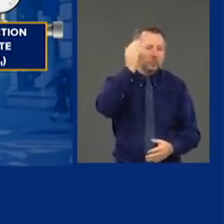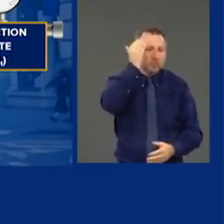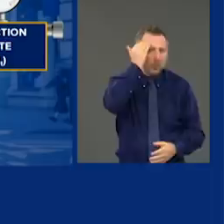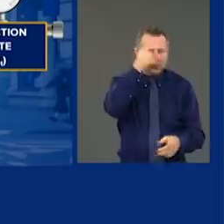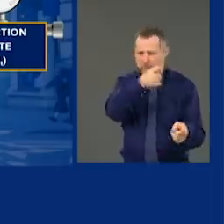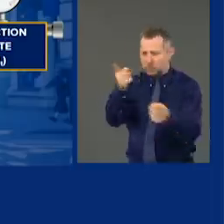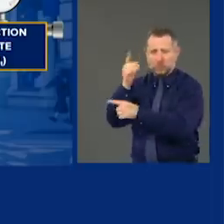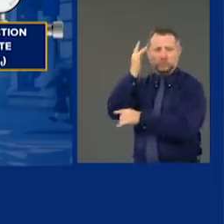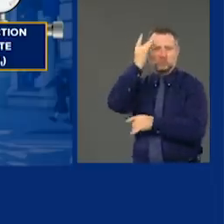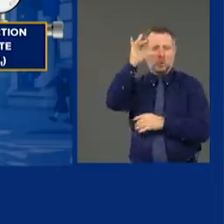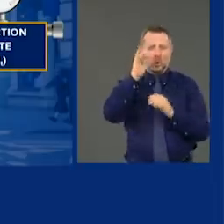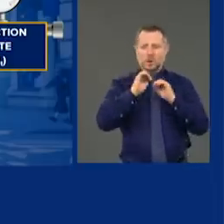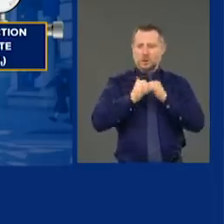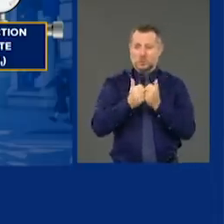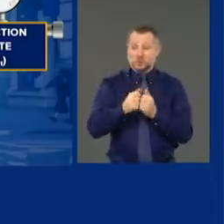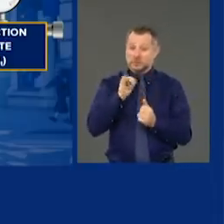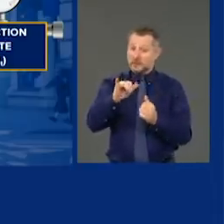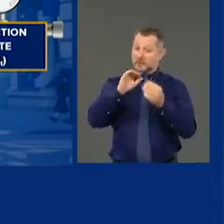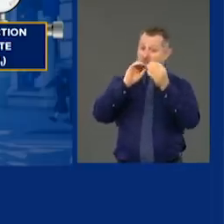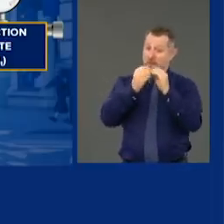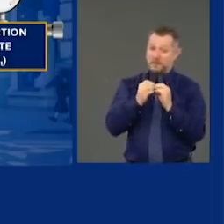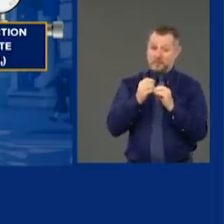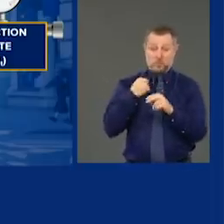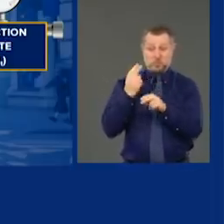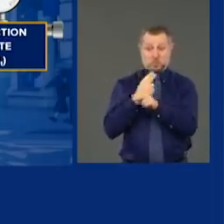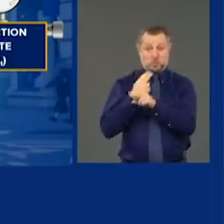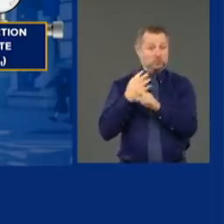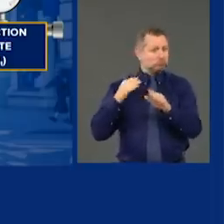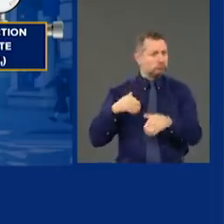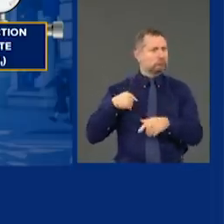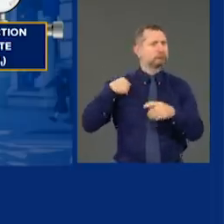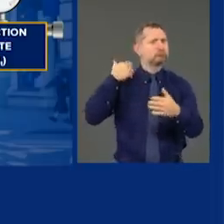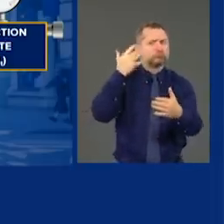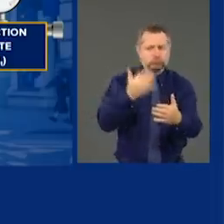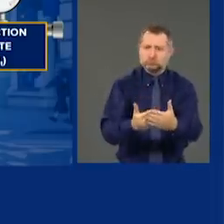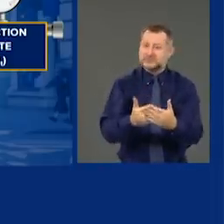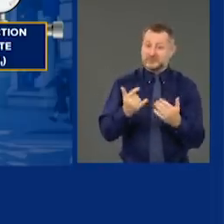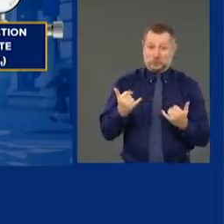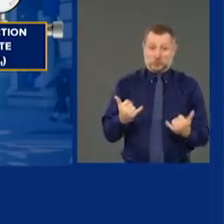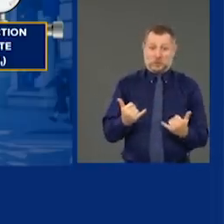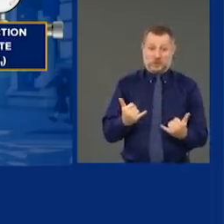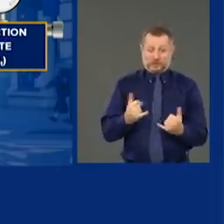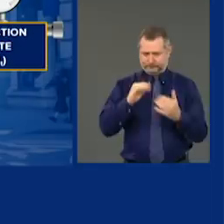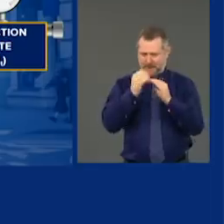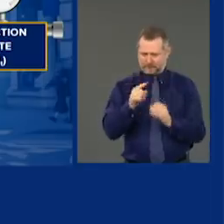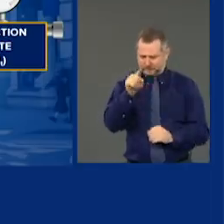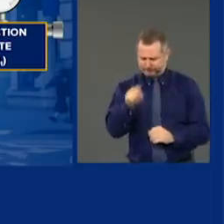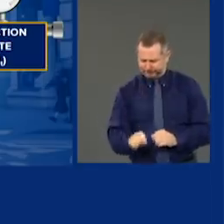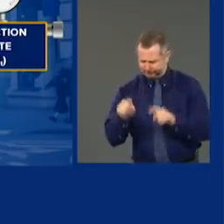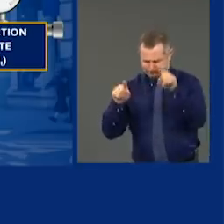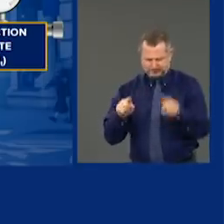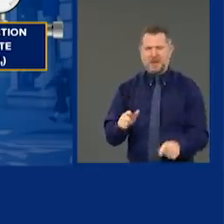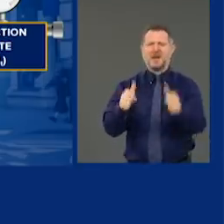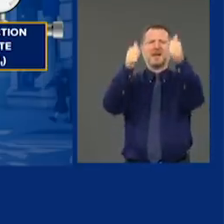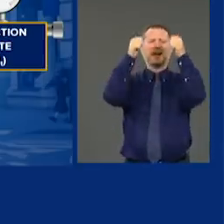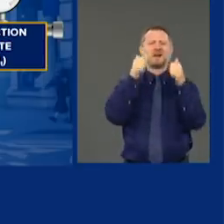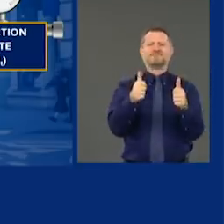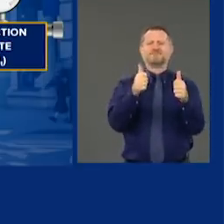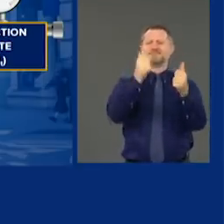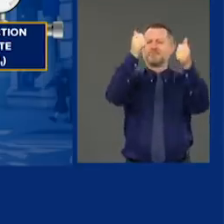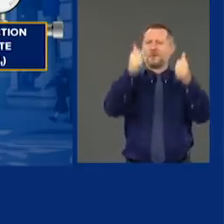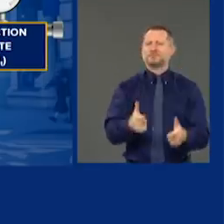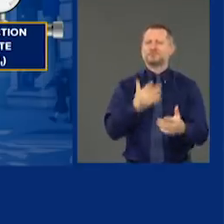Our metrics are all today very good. We're going to open the valve